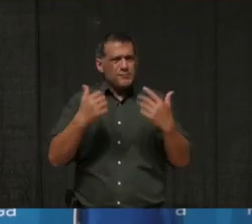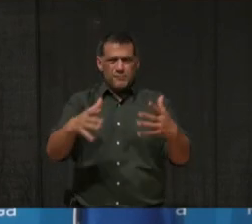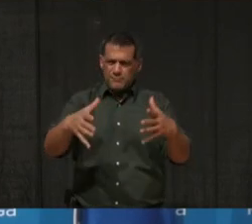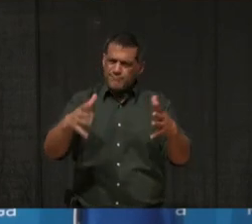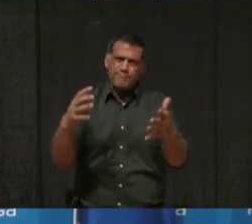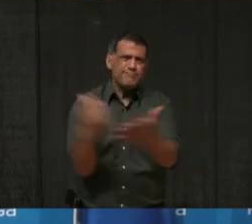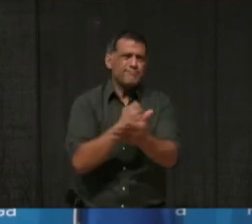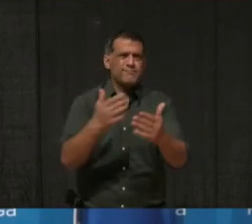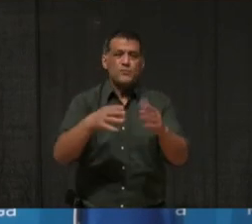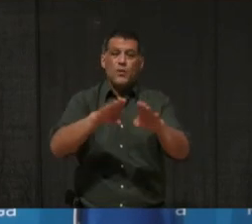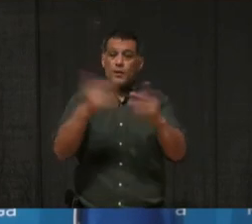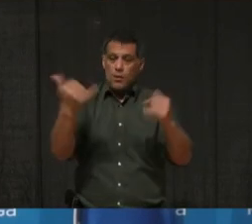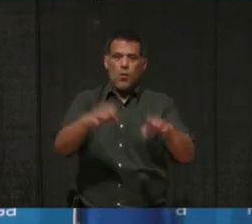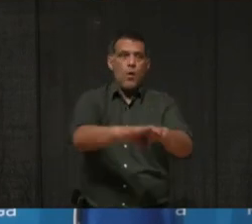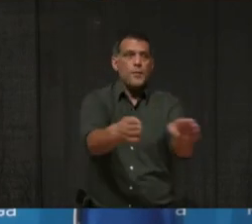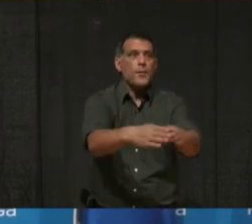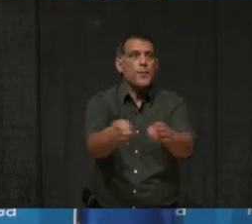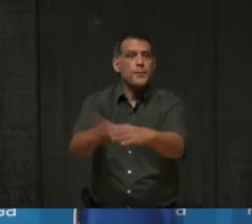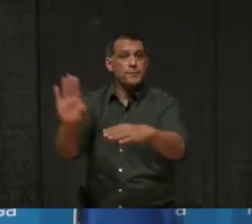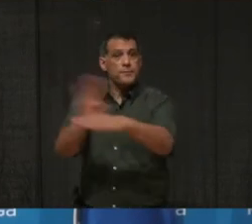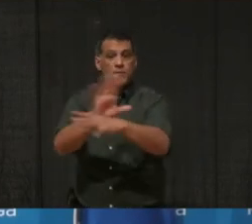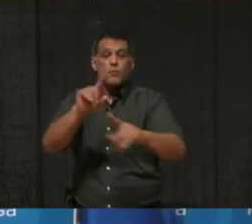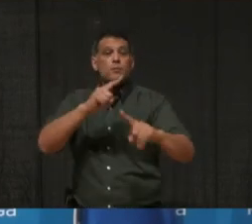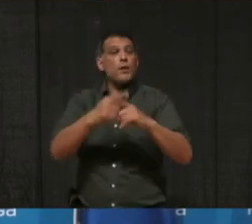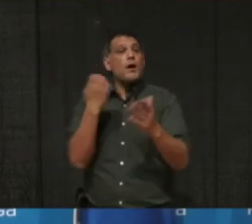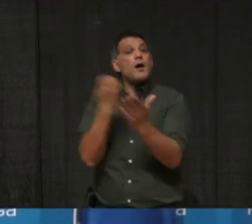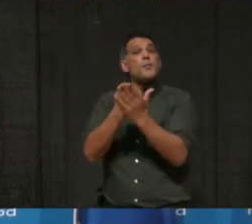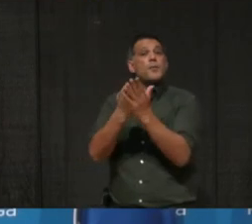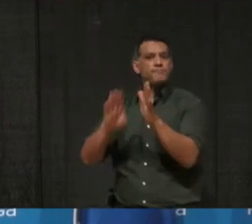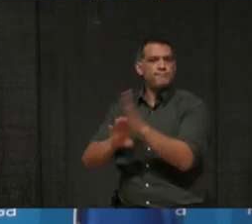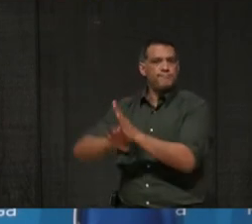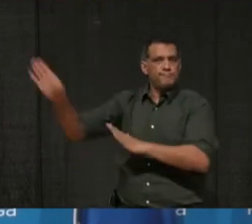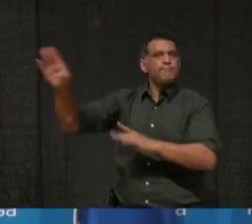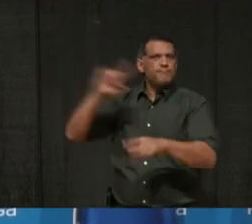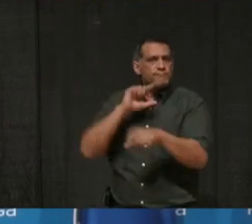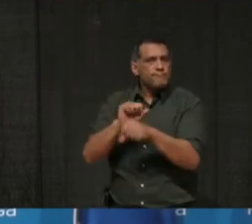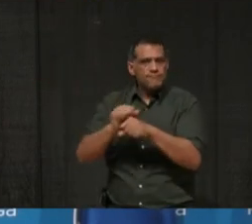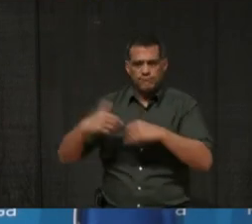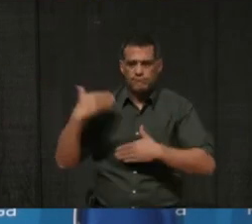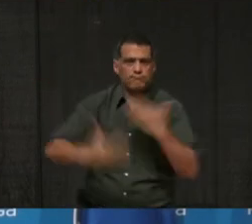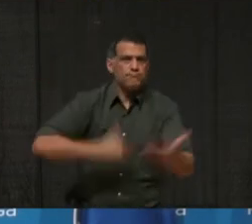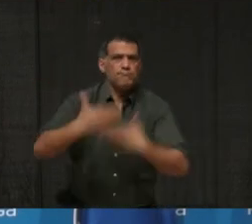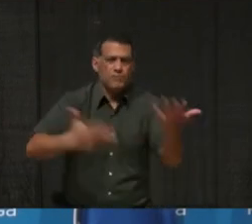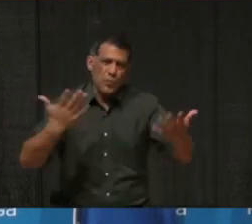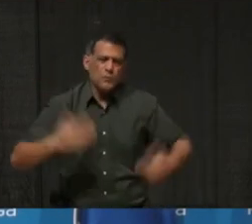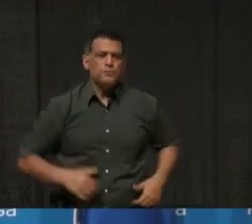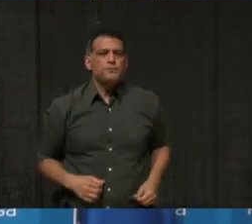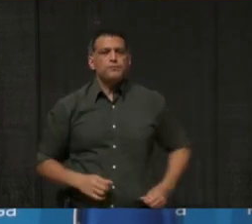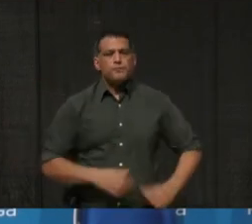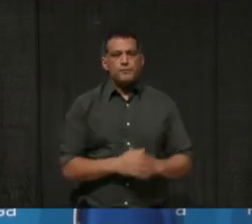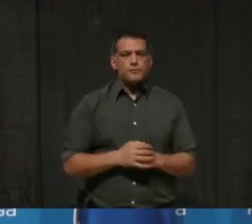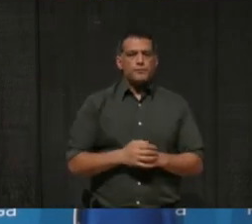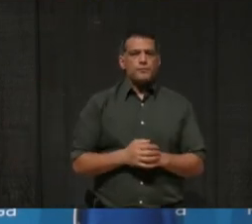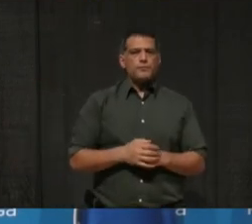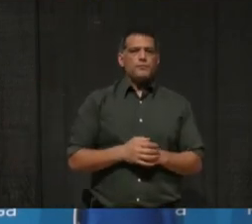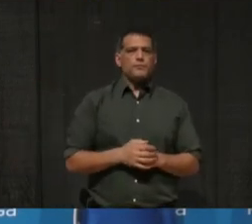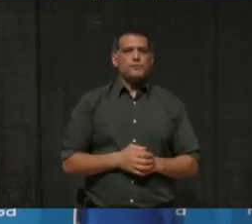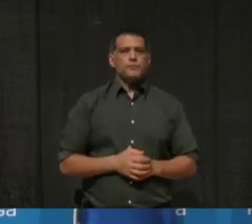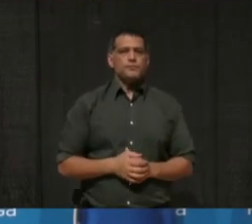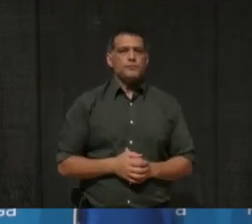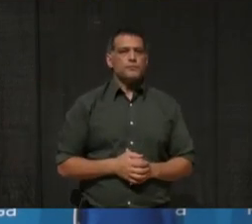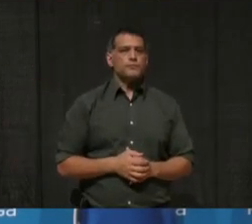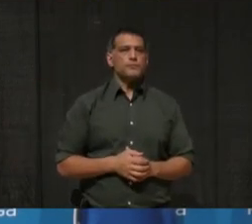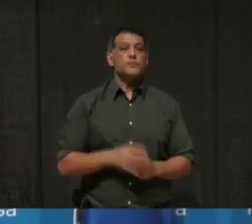economic recovery we know we all need. I want to talk quickly about our isolation